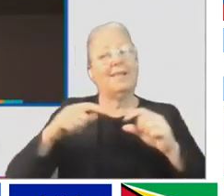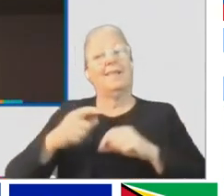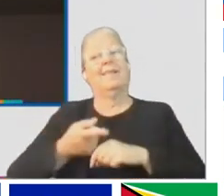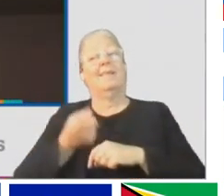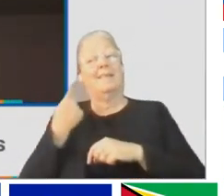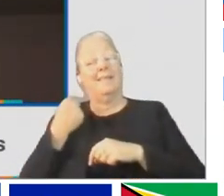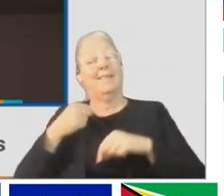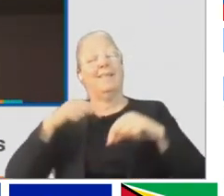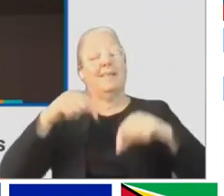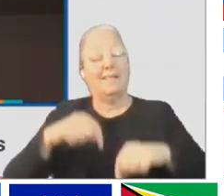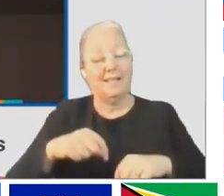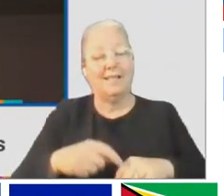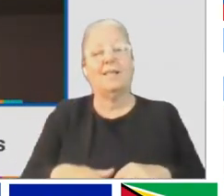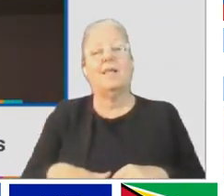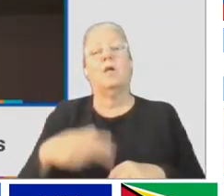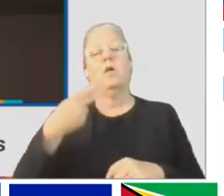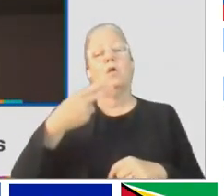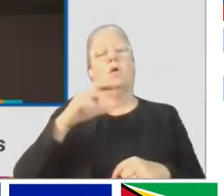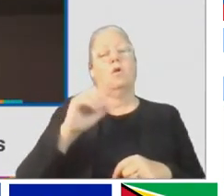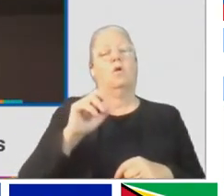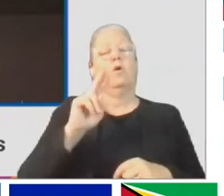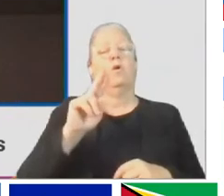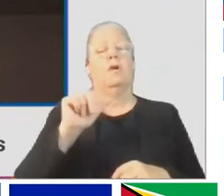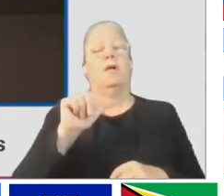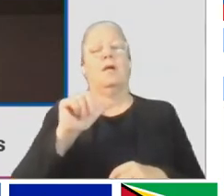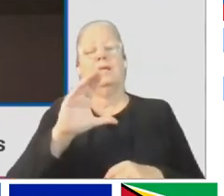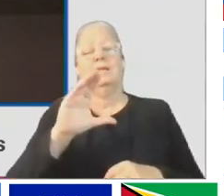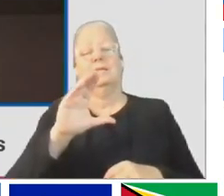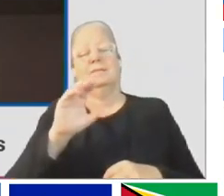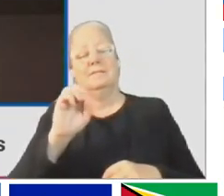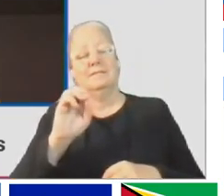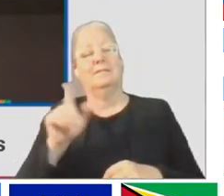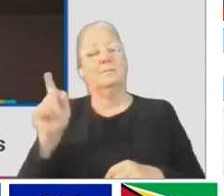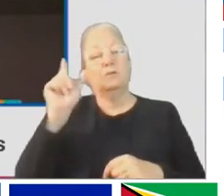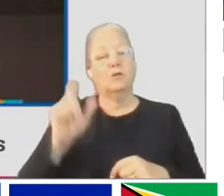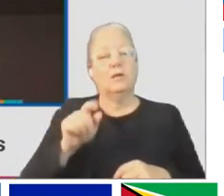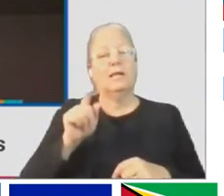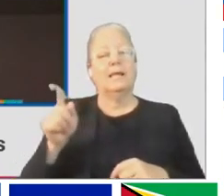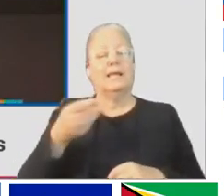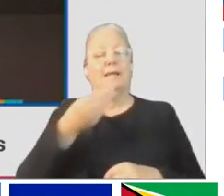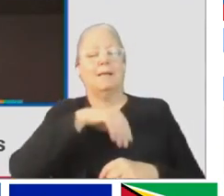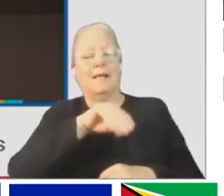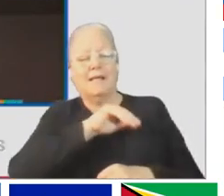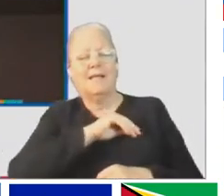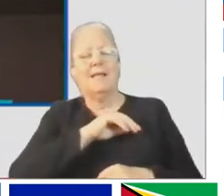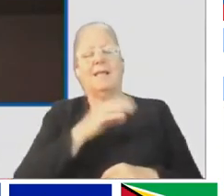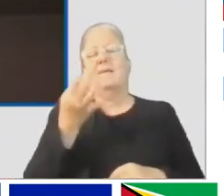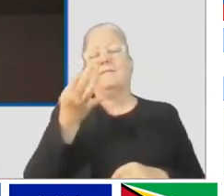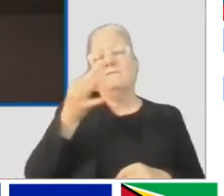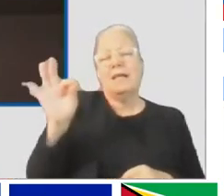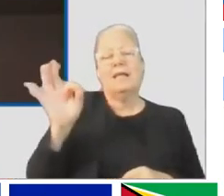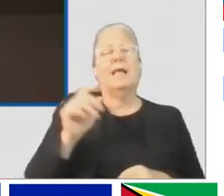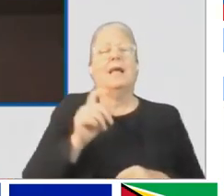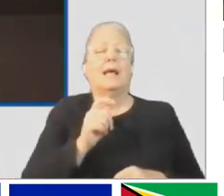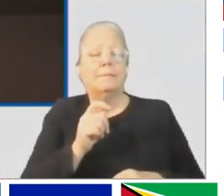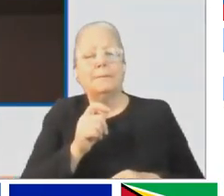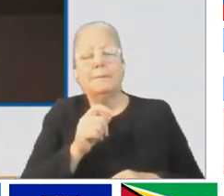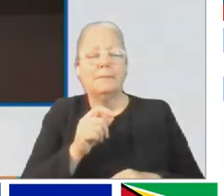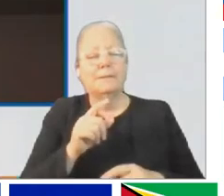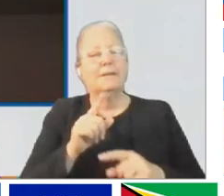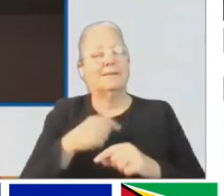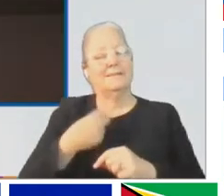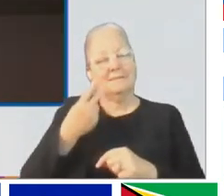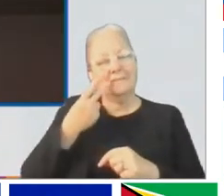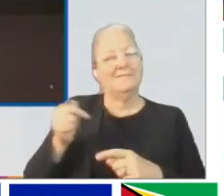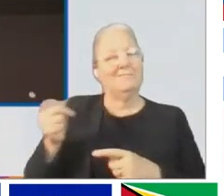special session. I saw him practicing his Spanish and his French. Buenas tardes, buena premedi, sir. I'd also like to thank Alonso Brenes and